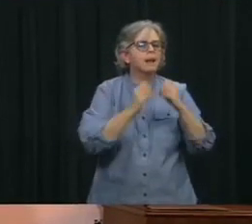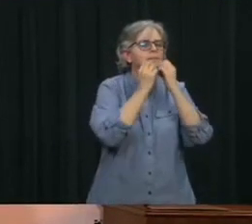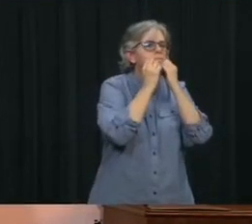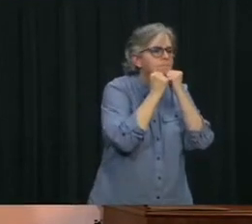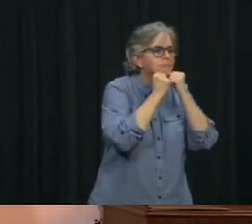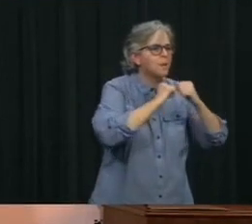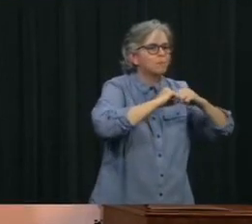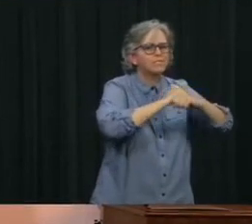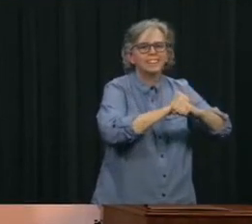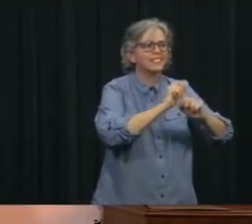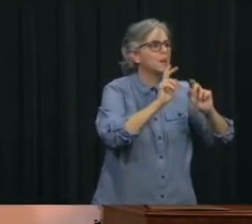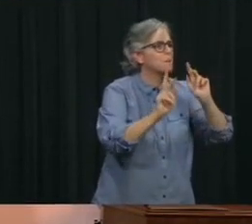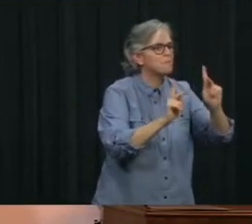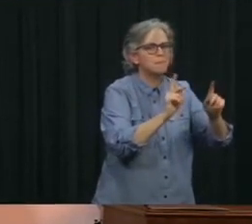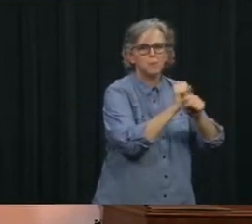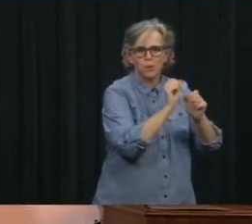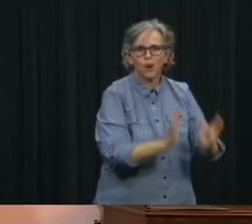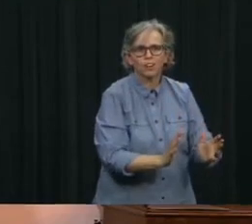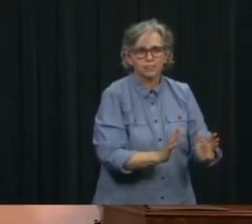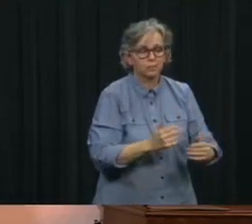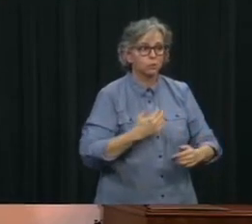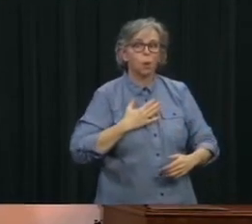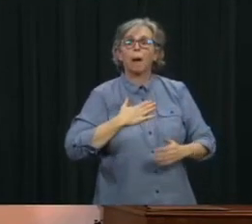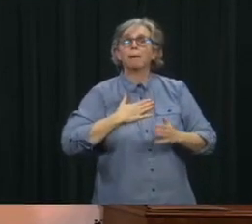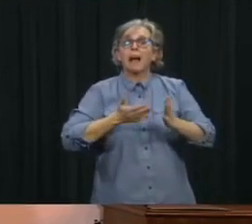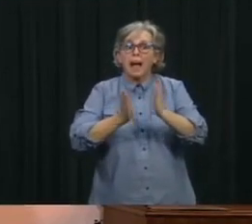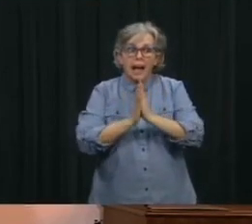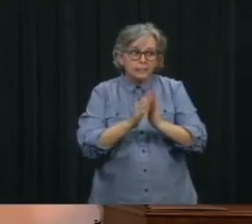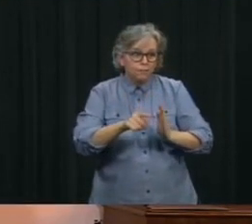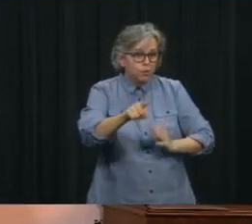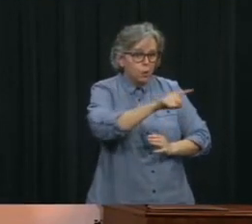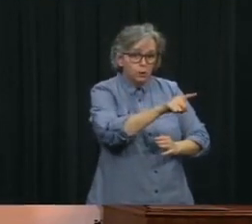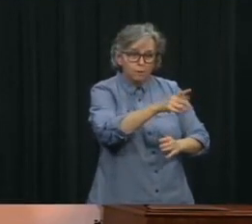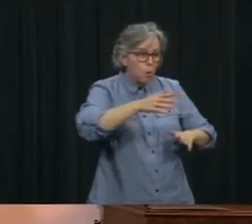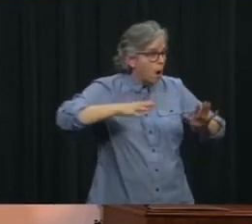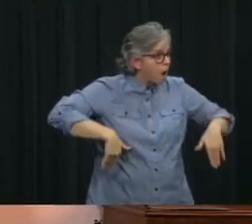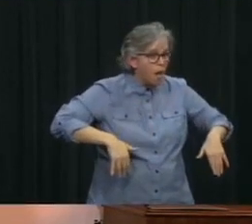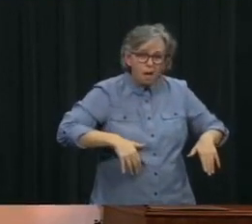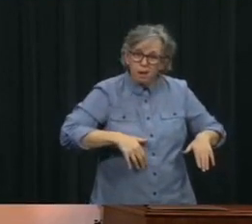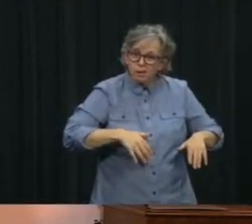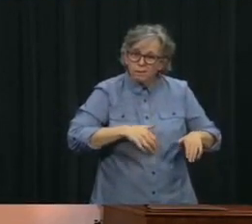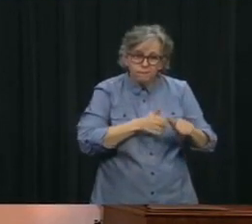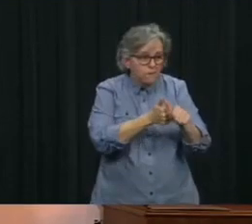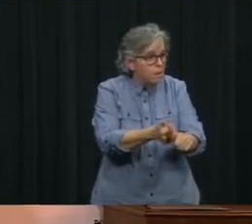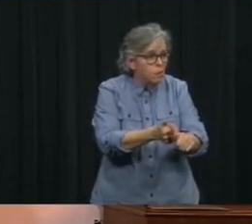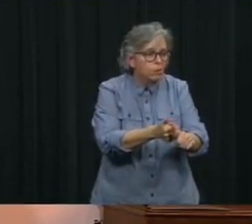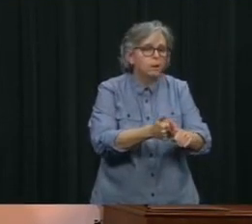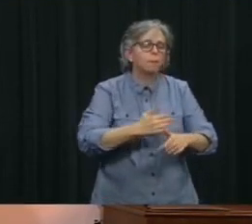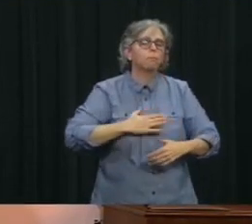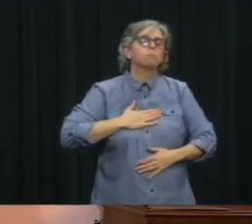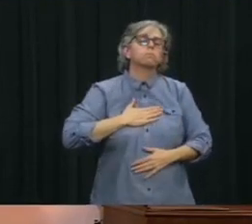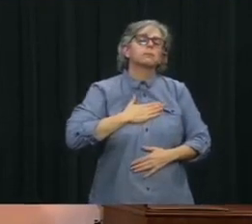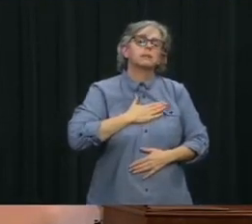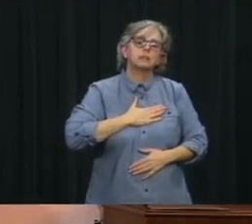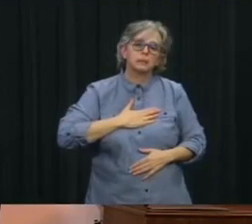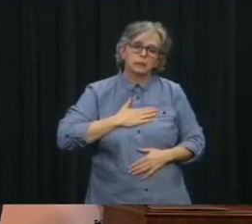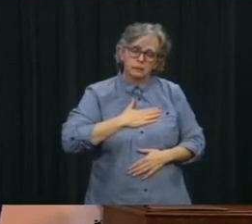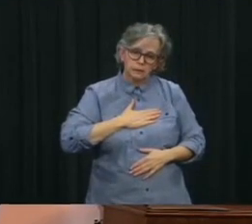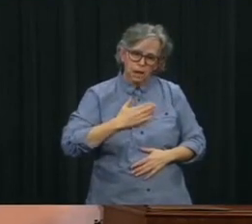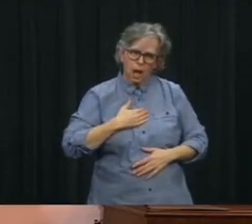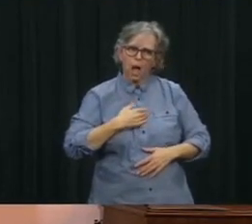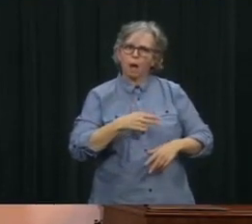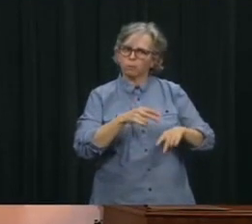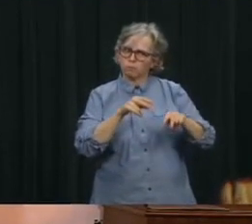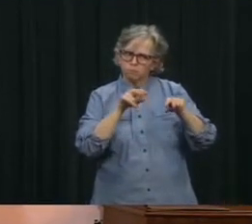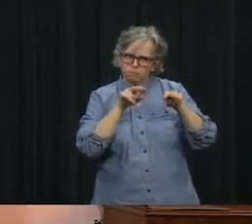ask, please do that. I continue to balance this. I continue to look at